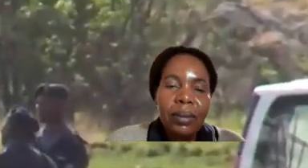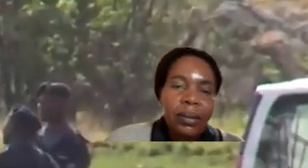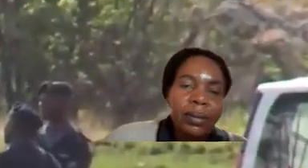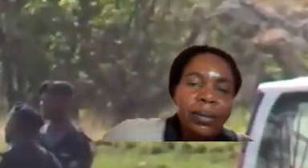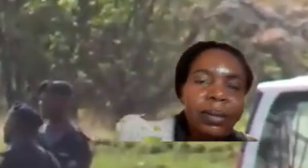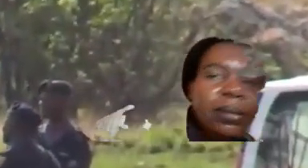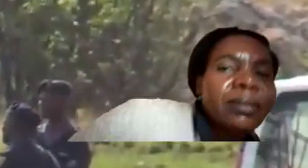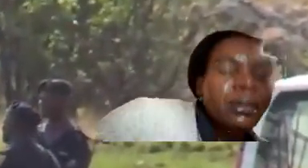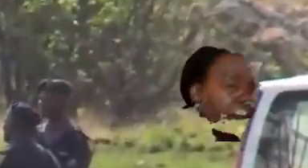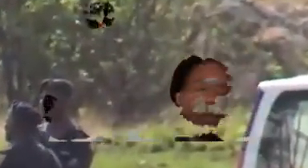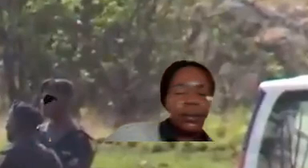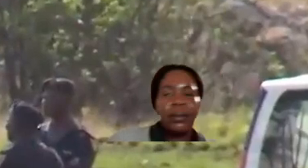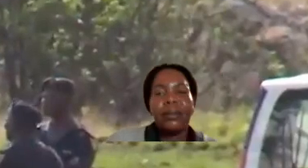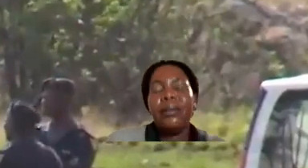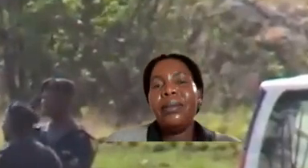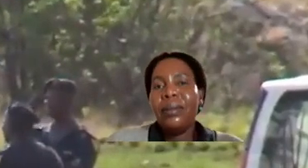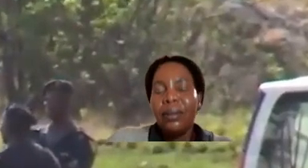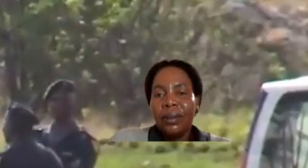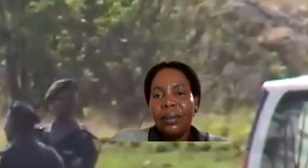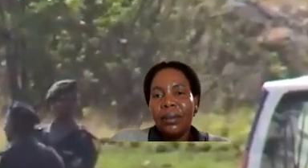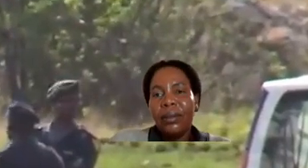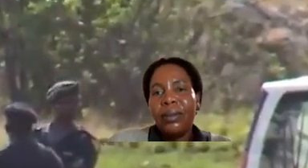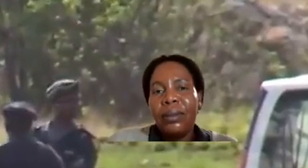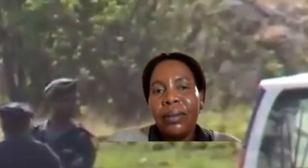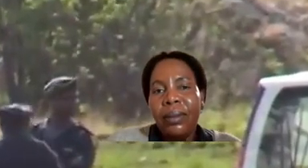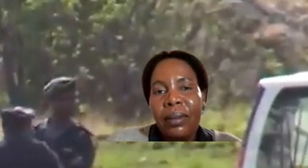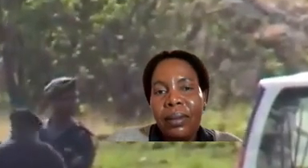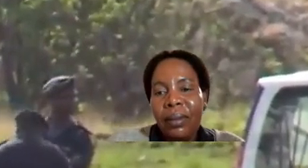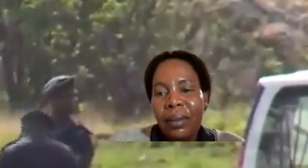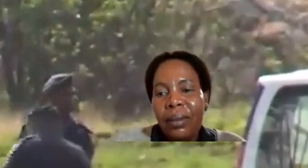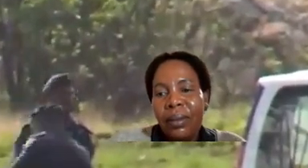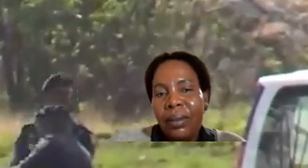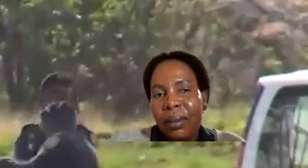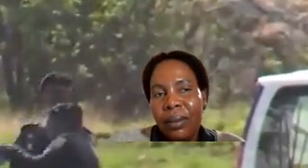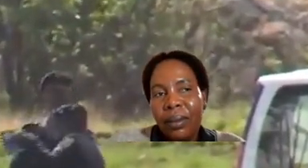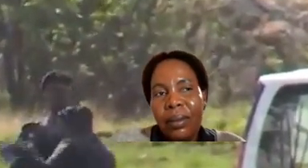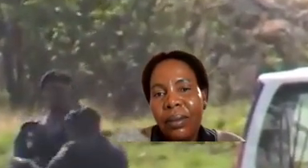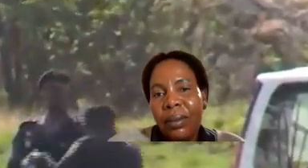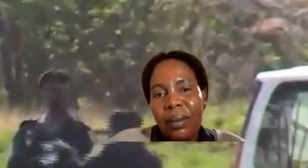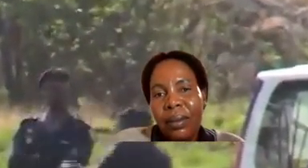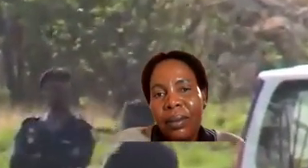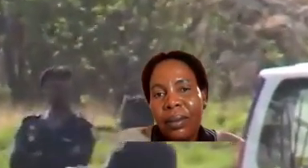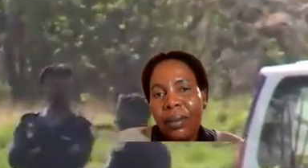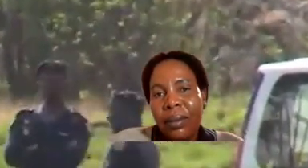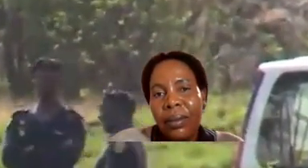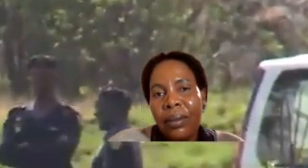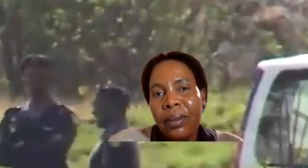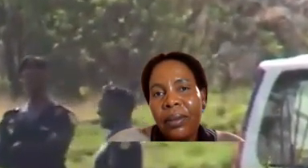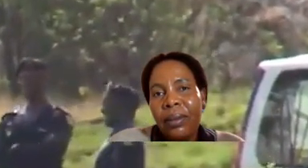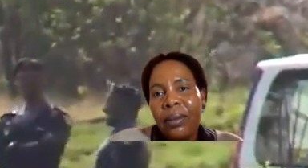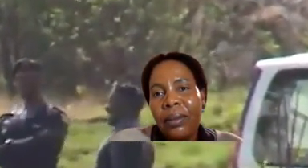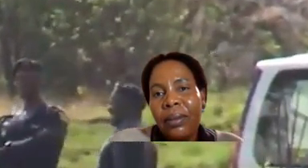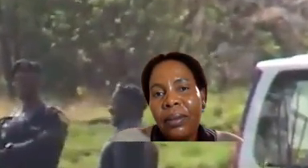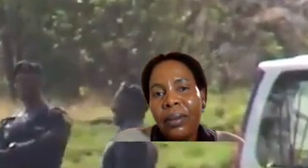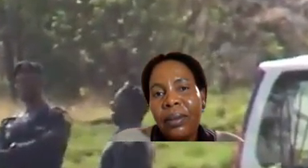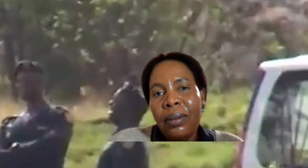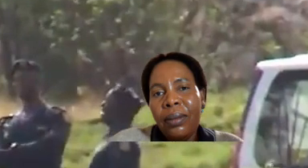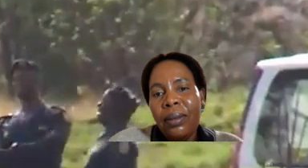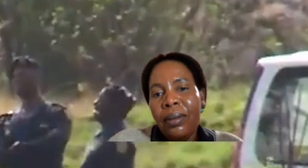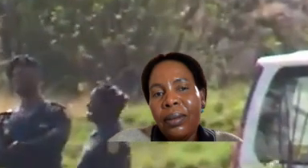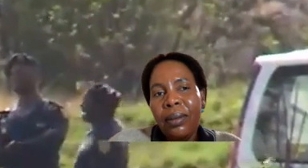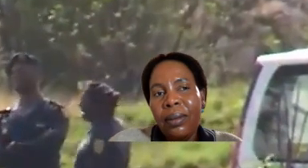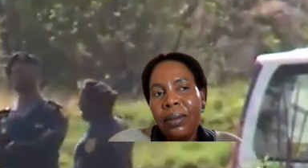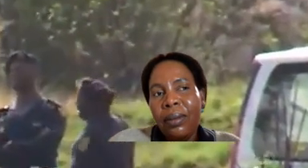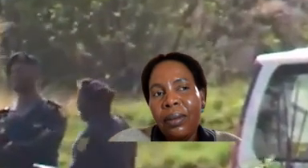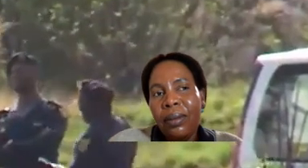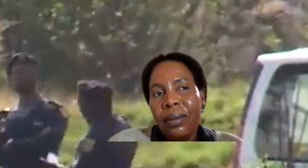we had various people, including government officials, commenting on what is prevailing here, asking